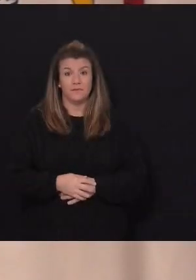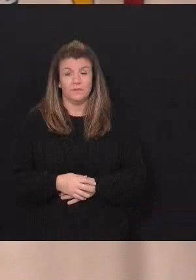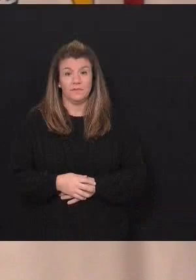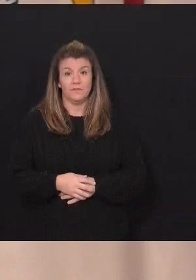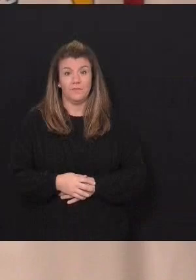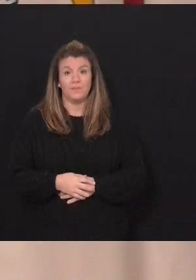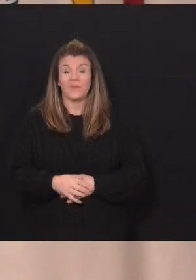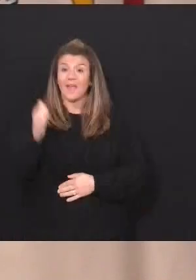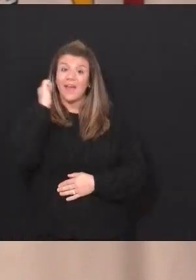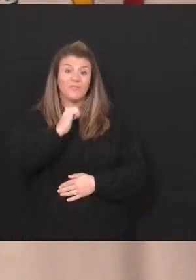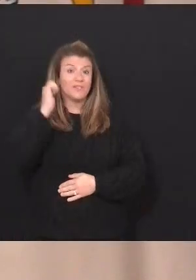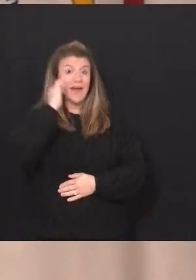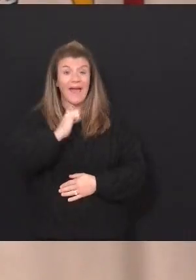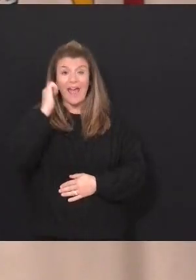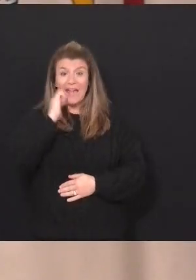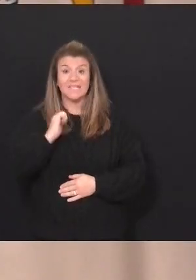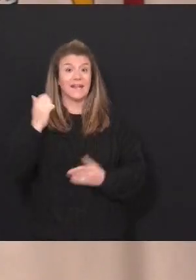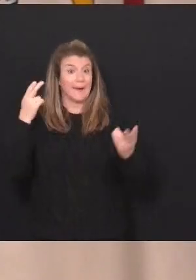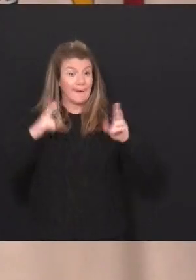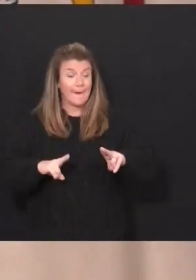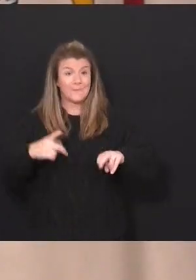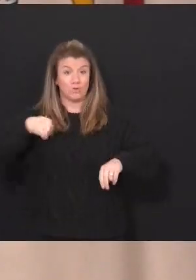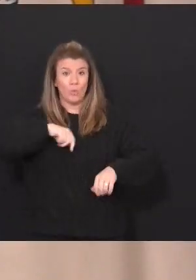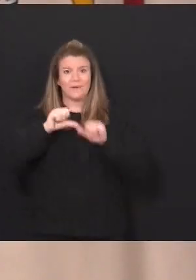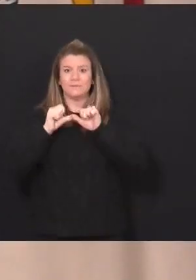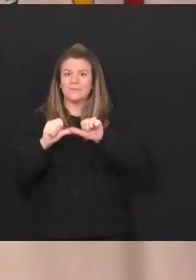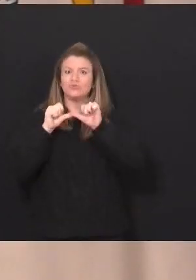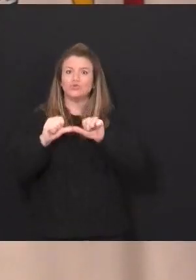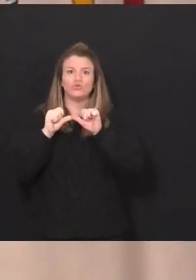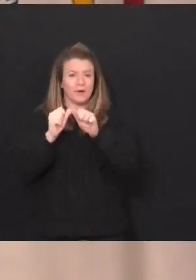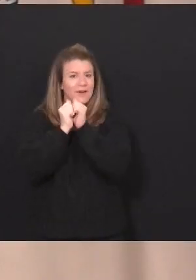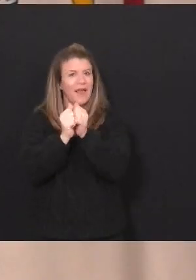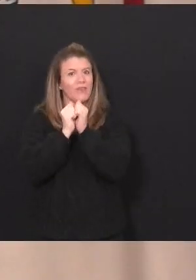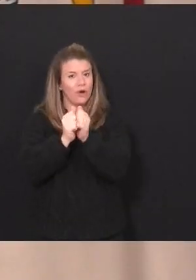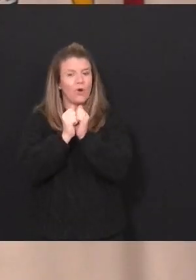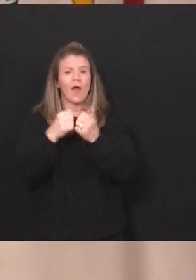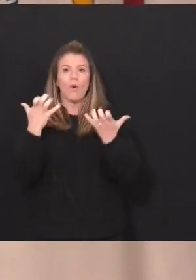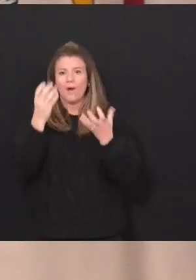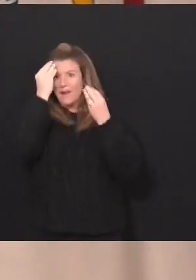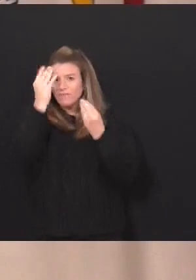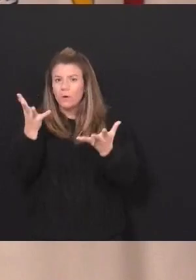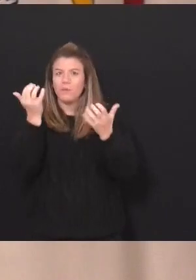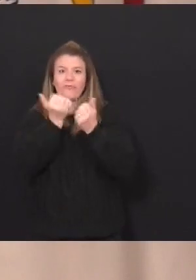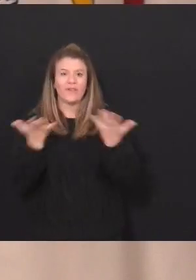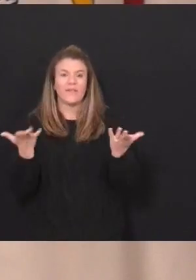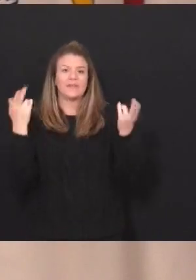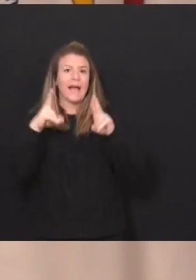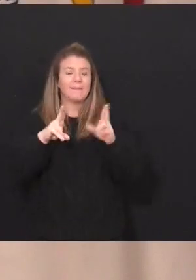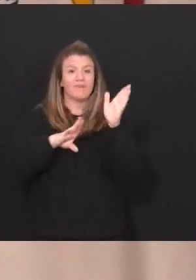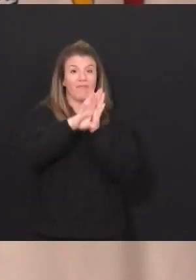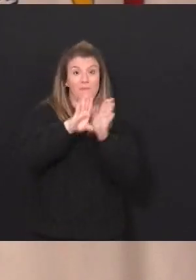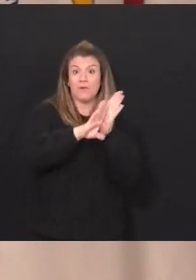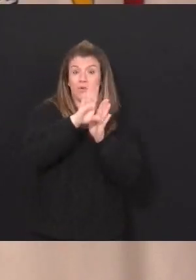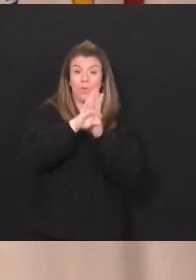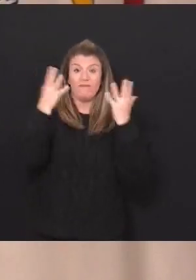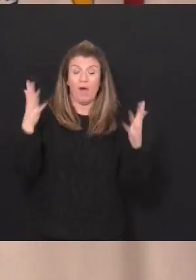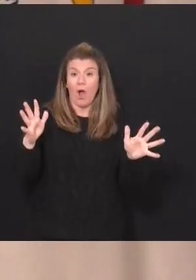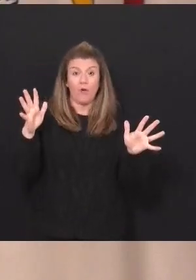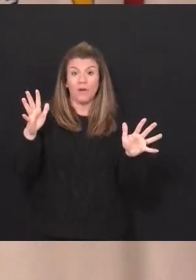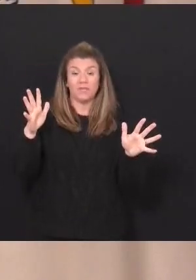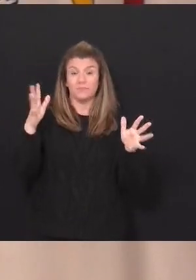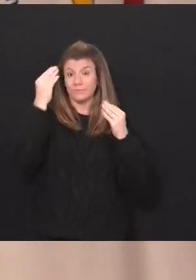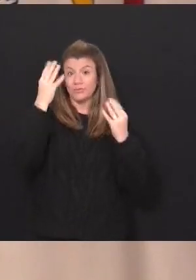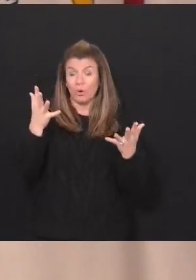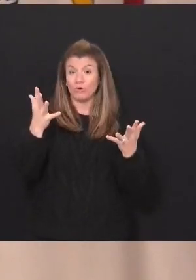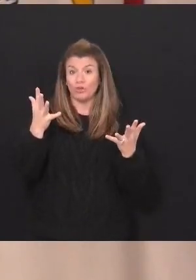continue to be with you every day and try to update you on all the developments. We've said many times it's a